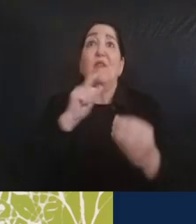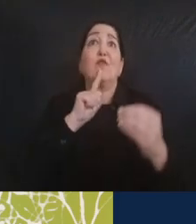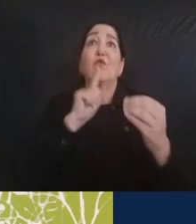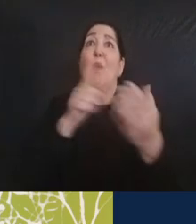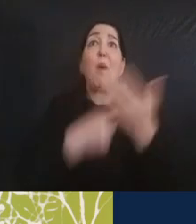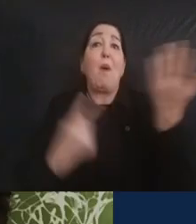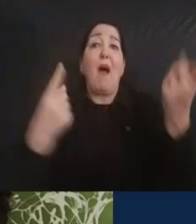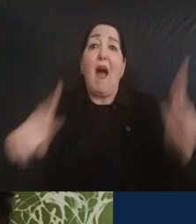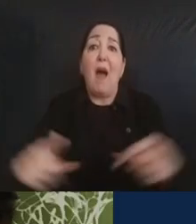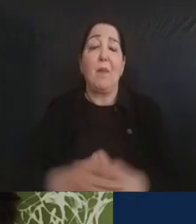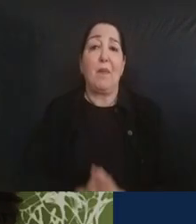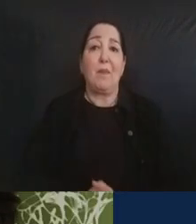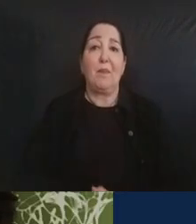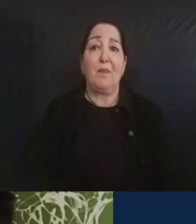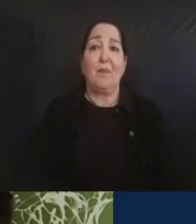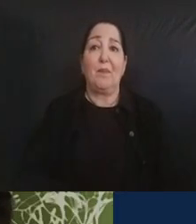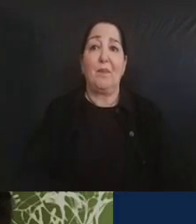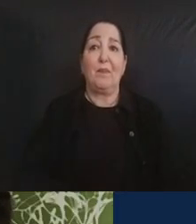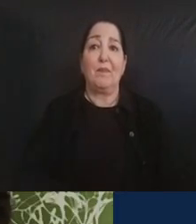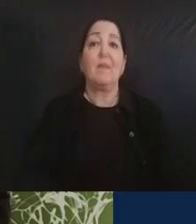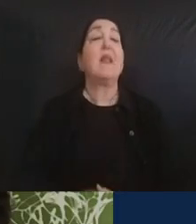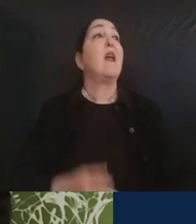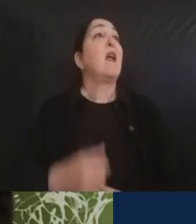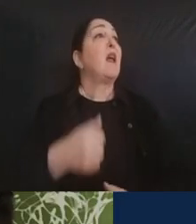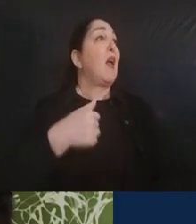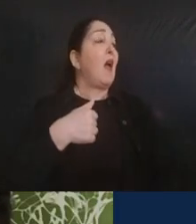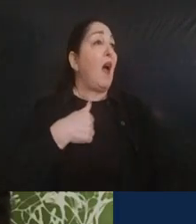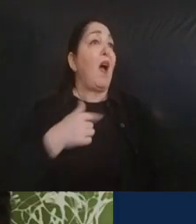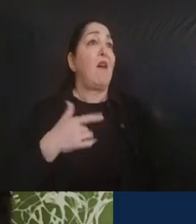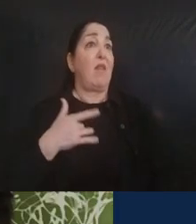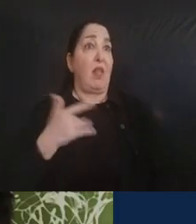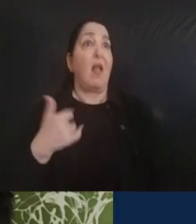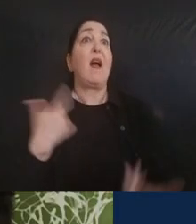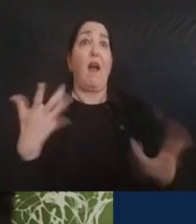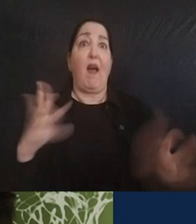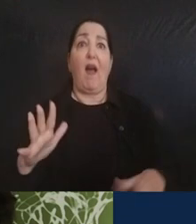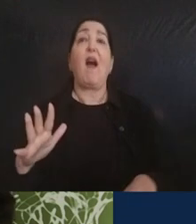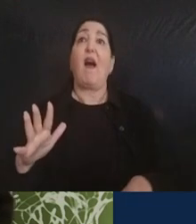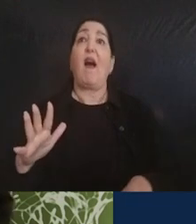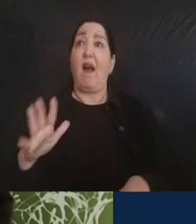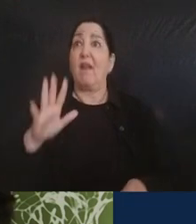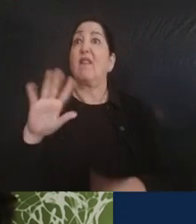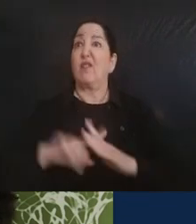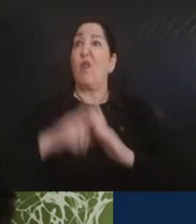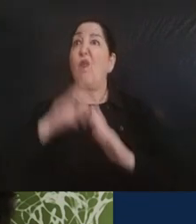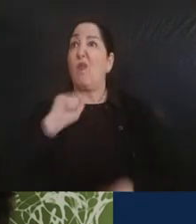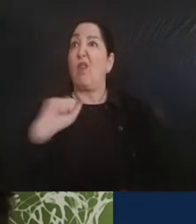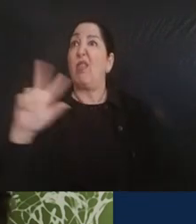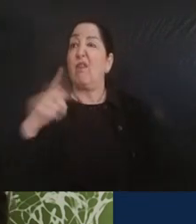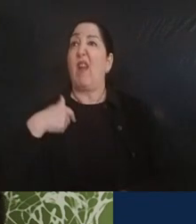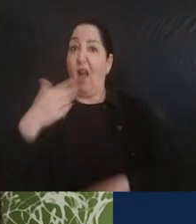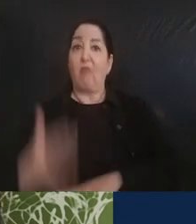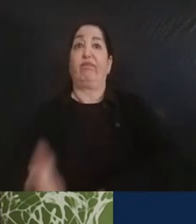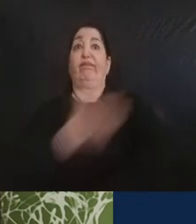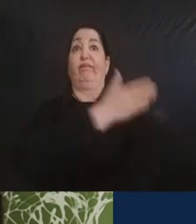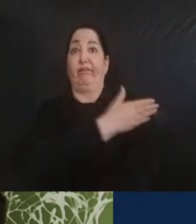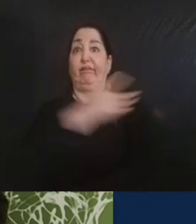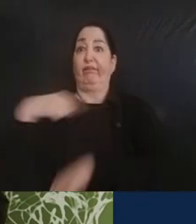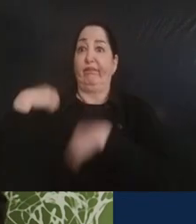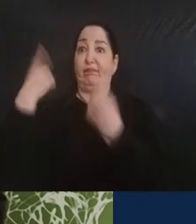become of that. I feel like I've made a lot of progress since I was like 3 years old,